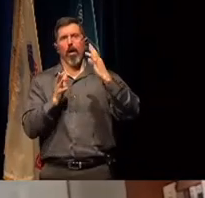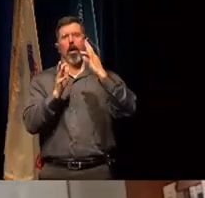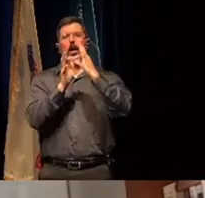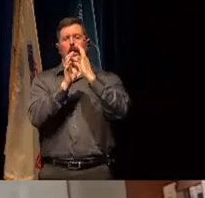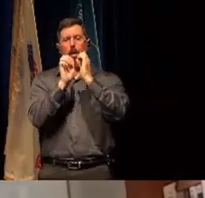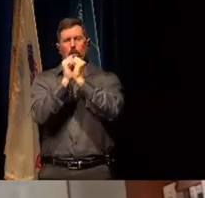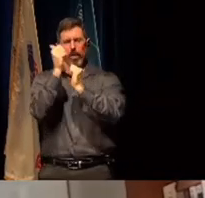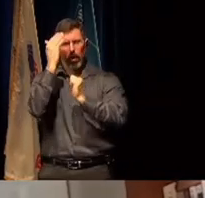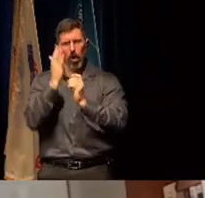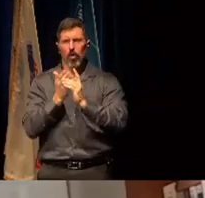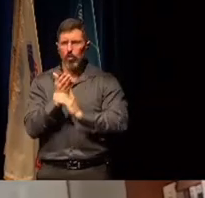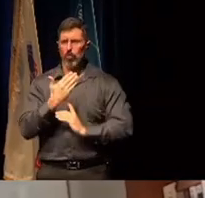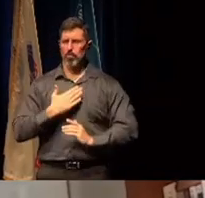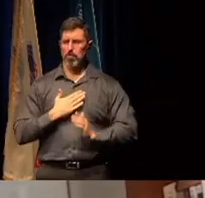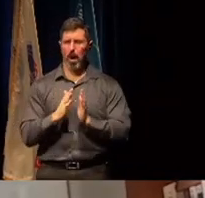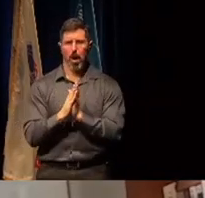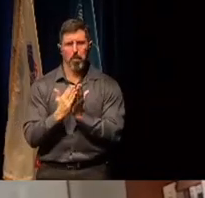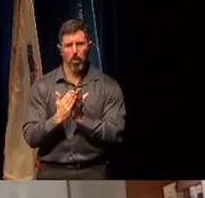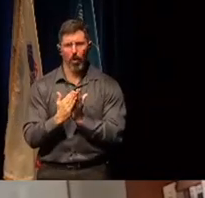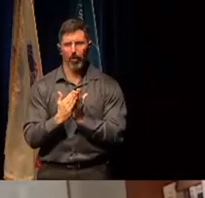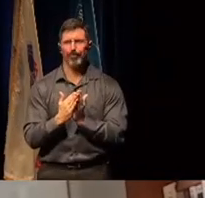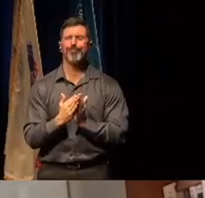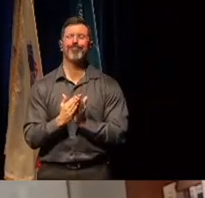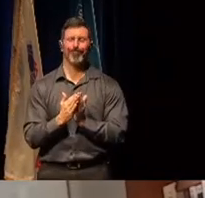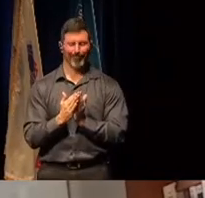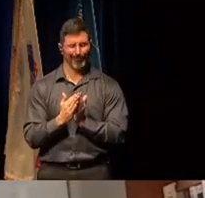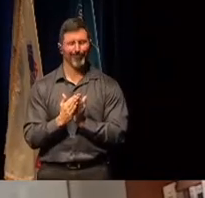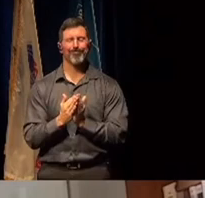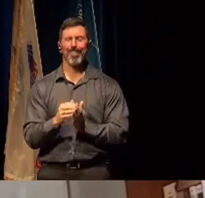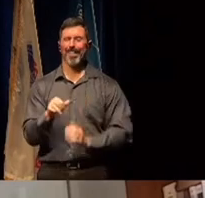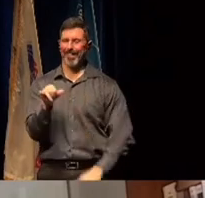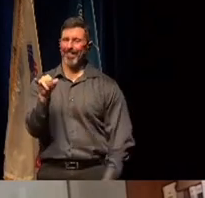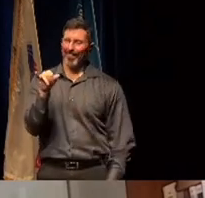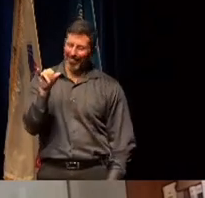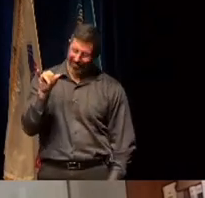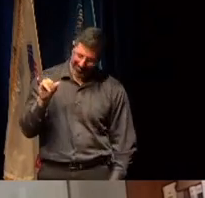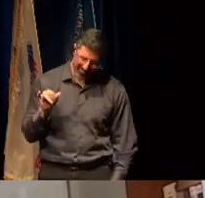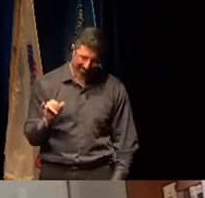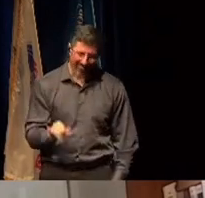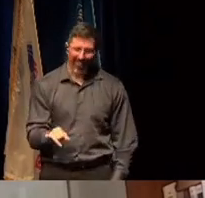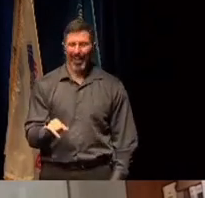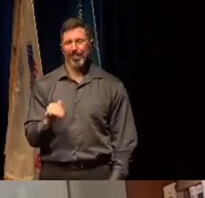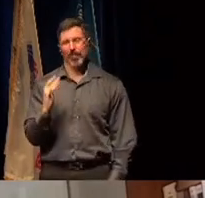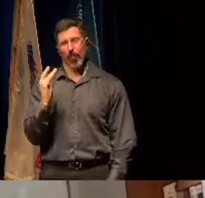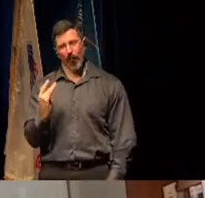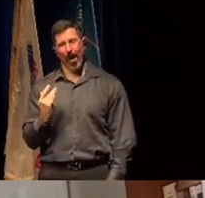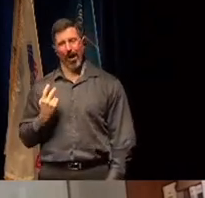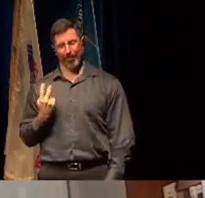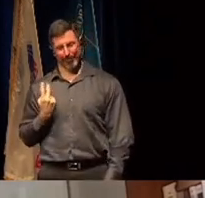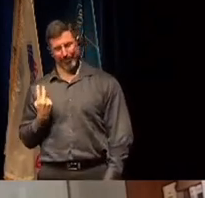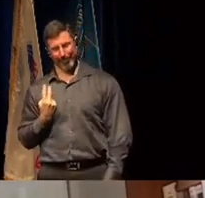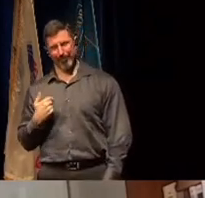book. That is exactly why Lolly and I wanted to tell our story."